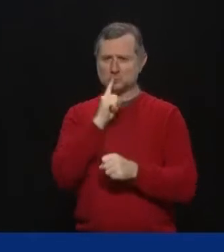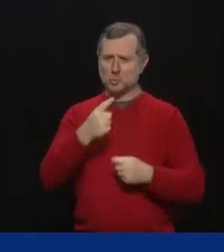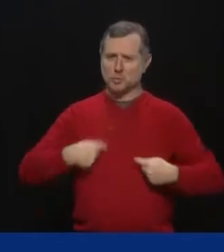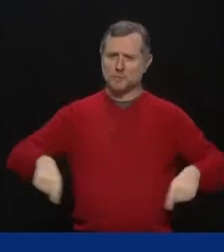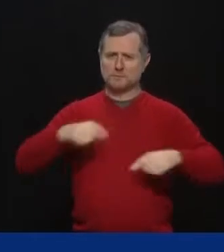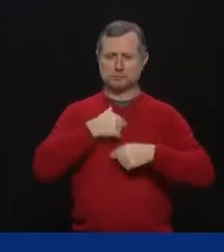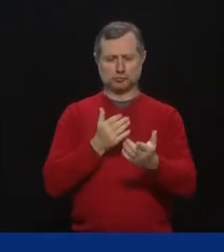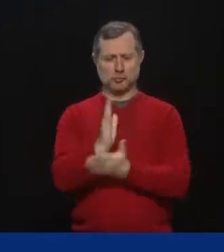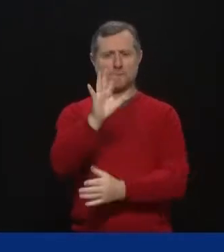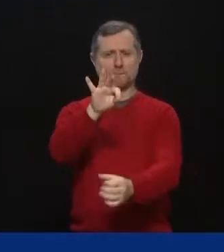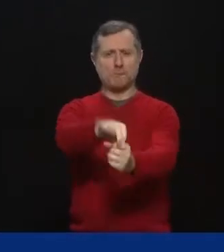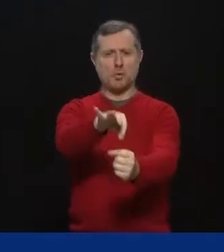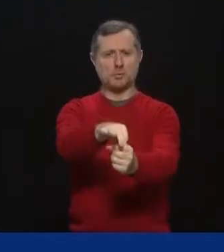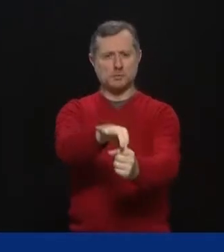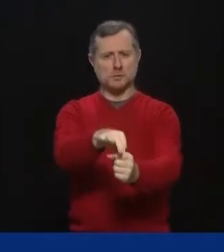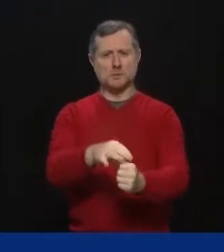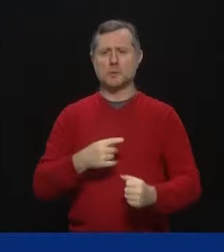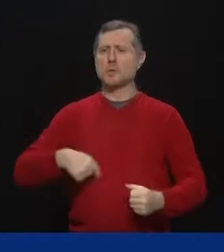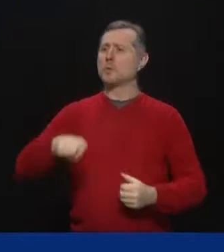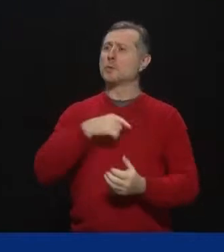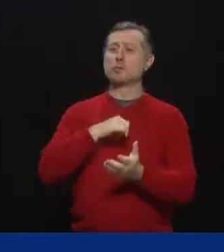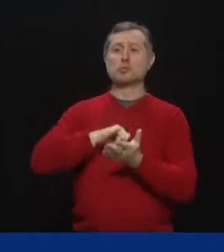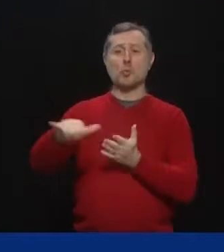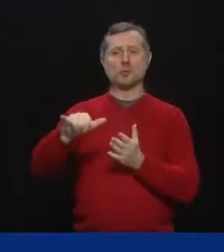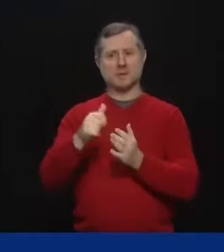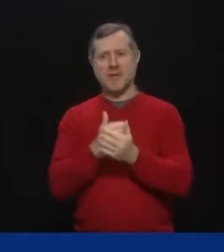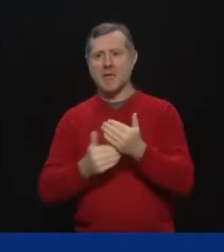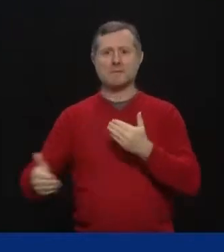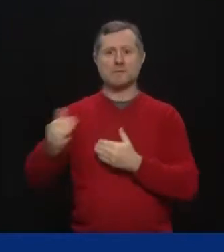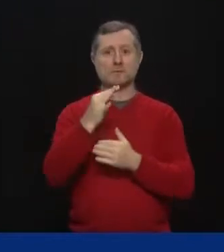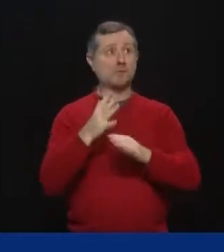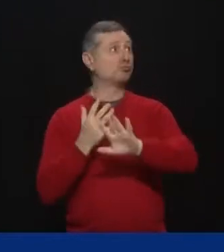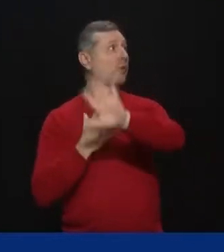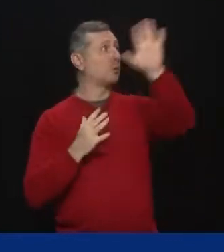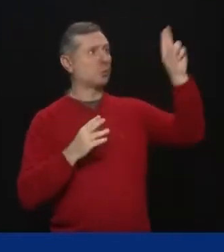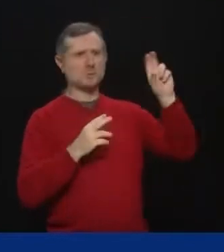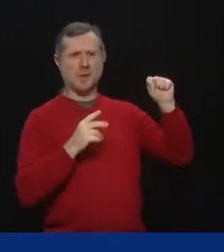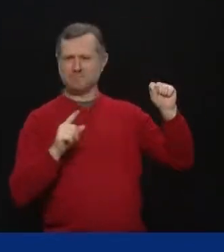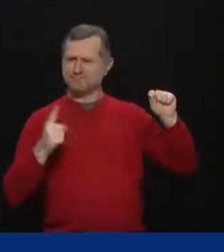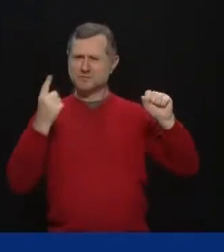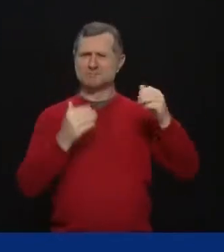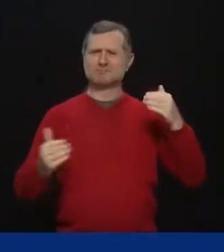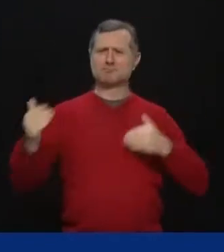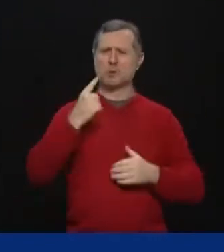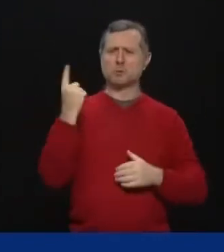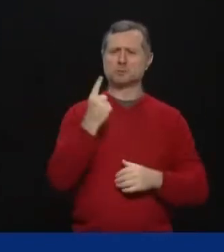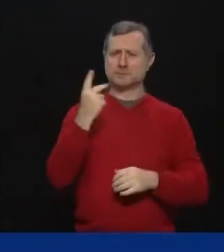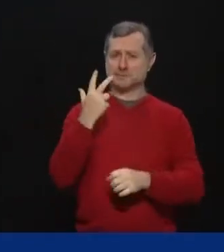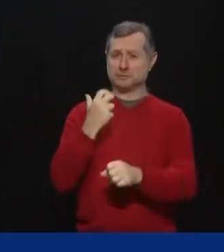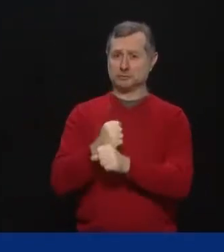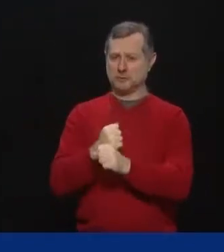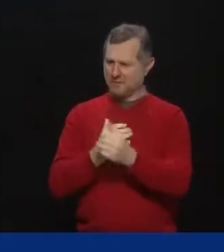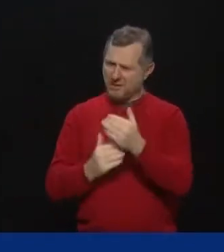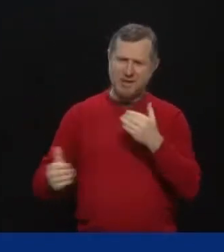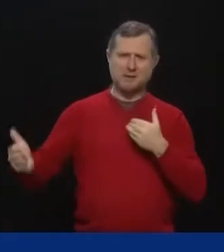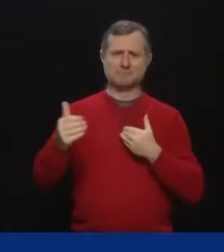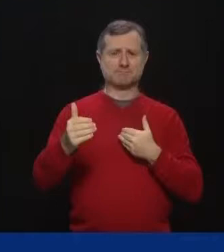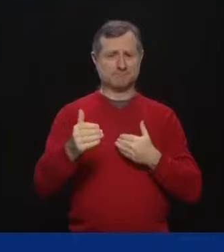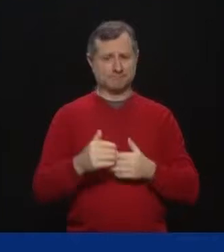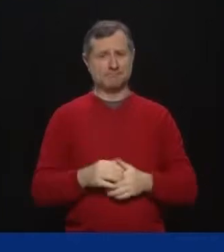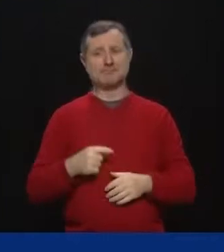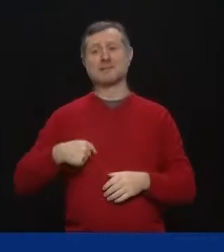3 years ahead of the rest of the nation. And again, we always like to be 3 years ahead. We are exactly 3 years ahead when New York State